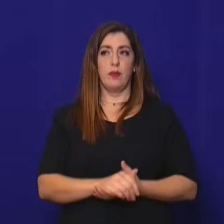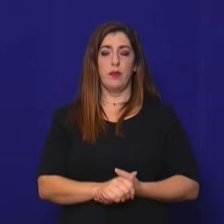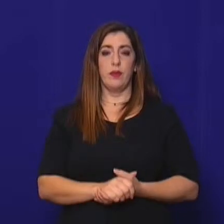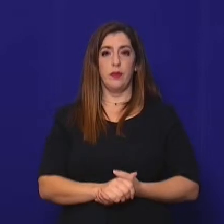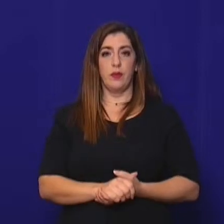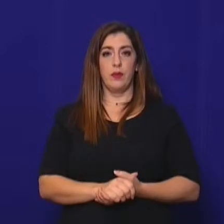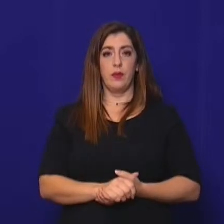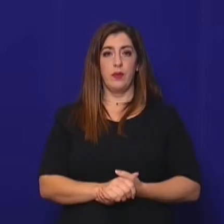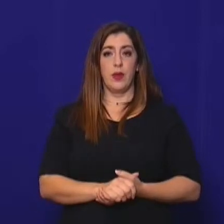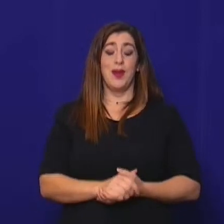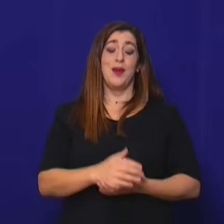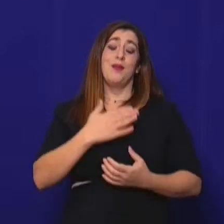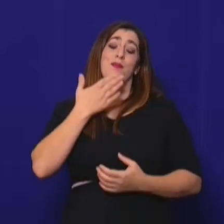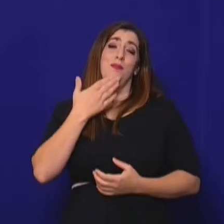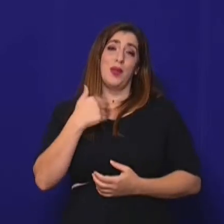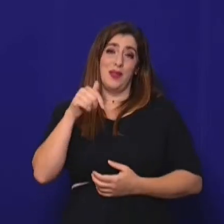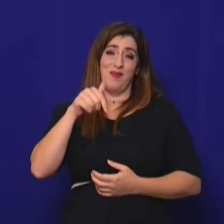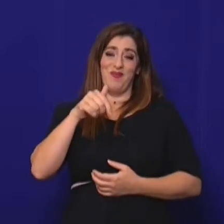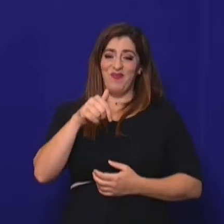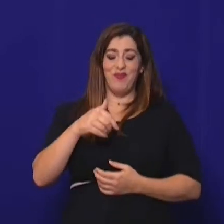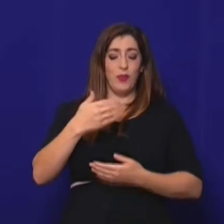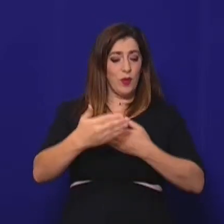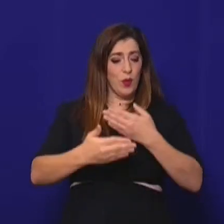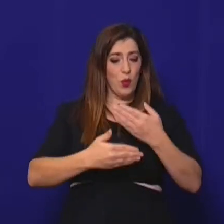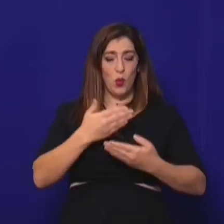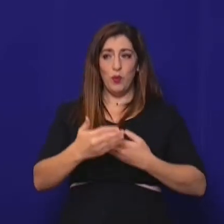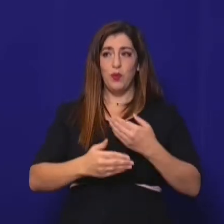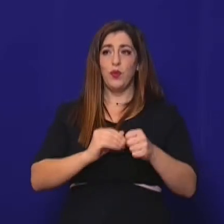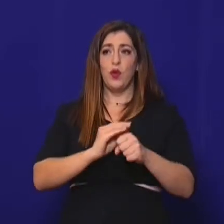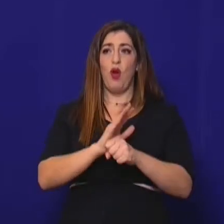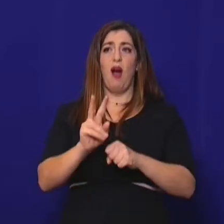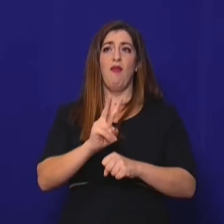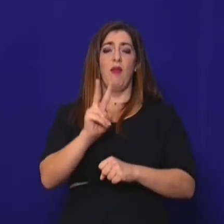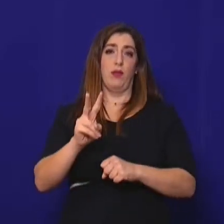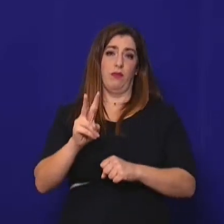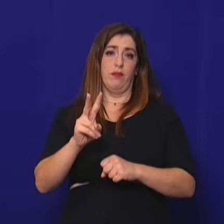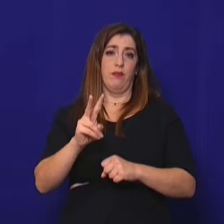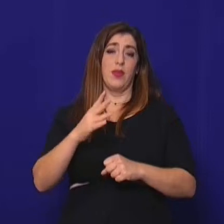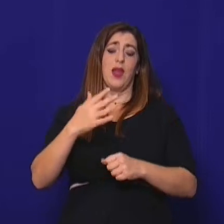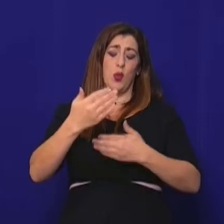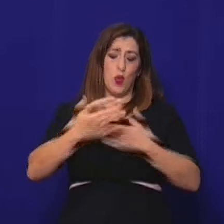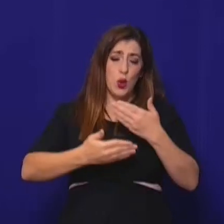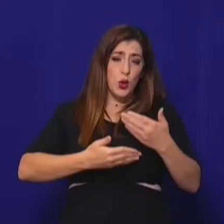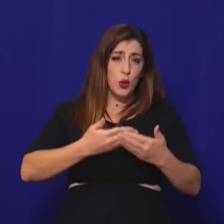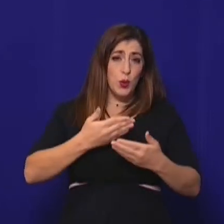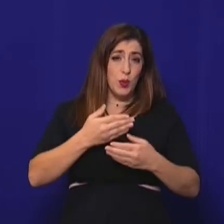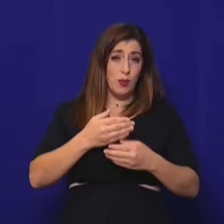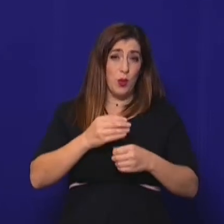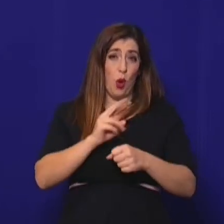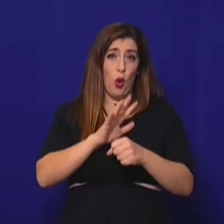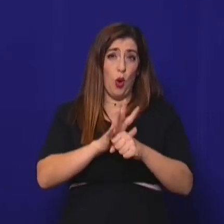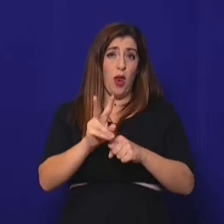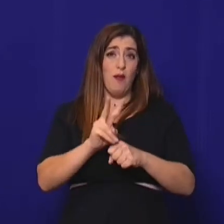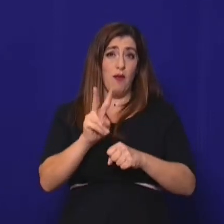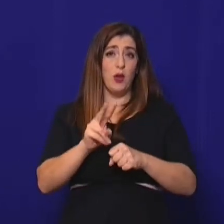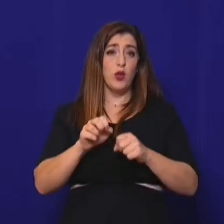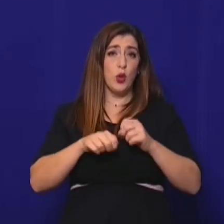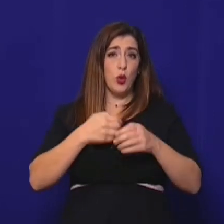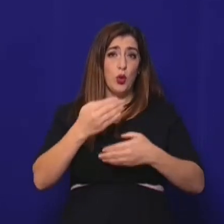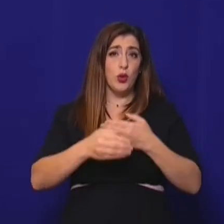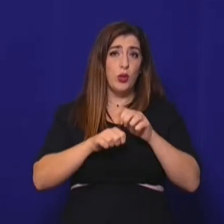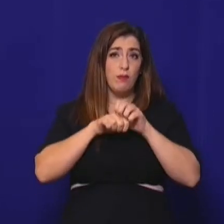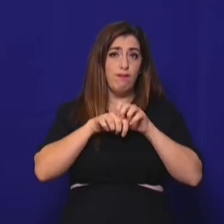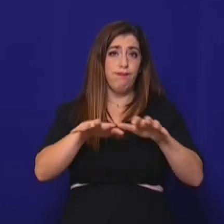in a scenario of the pandemic whereby we are seeing ongoing transmission within the community, similarly to